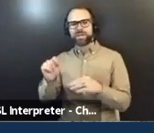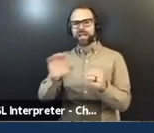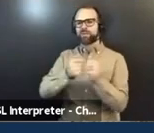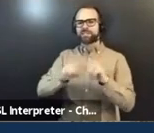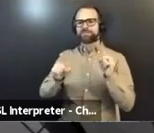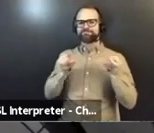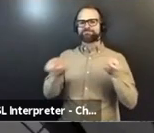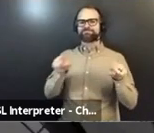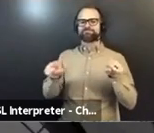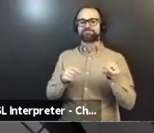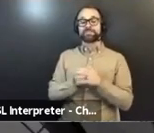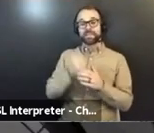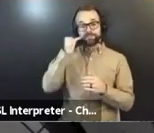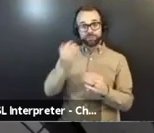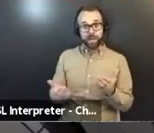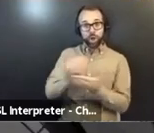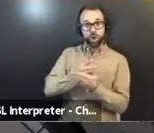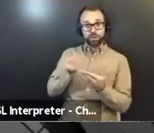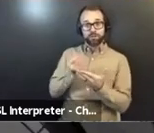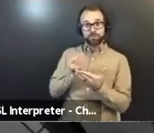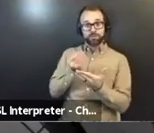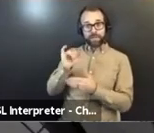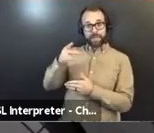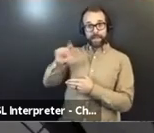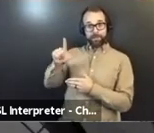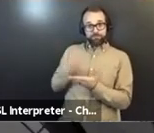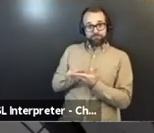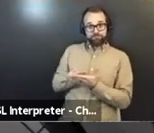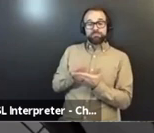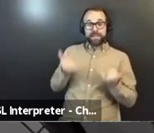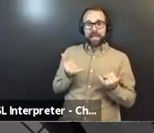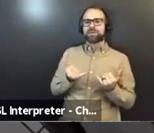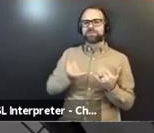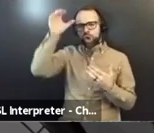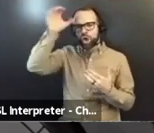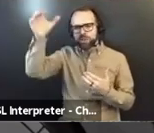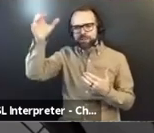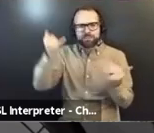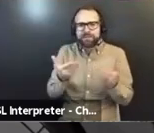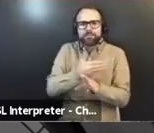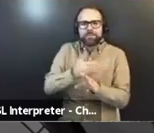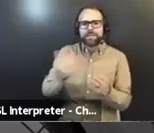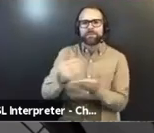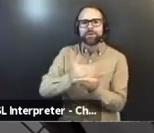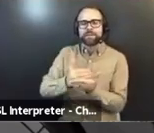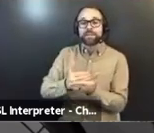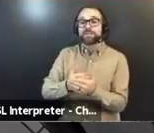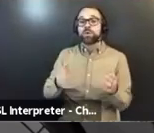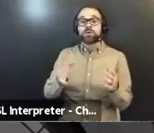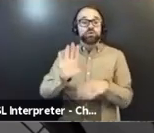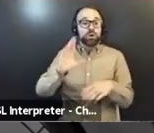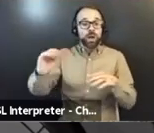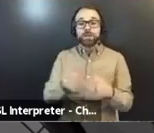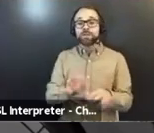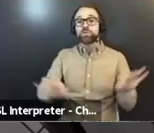is if you are trying to raise capital right now and you're like a concept stage or pre-revenue, and for example, if your company's worth $1 million, you're